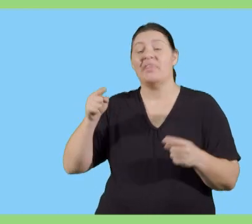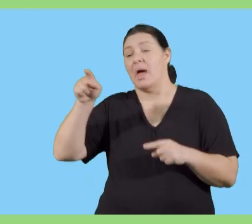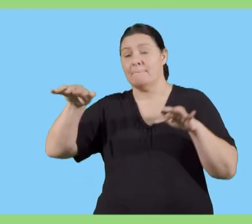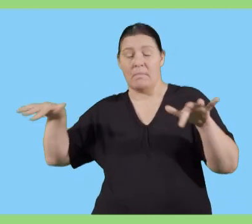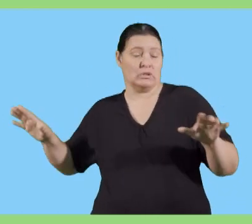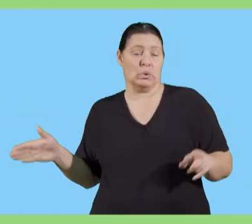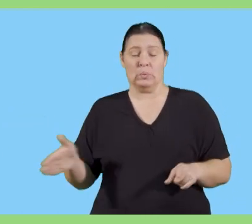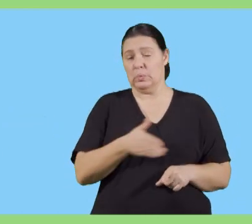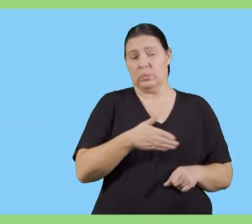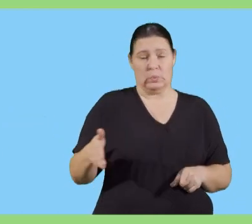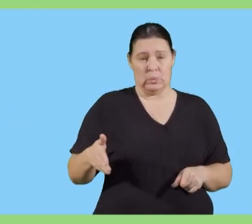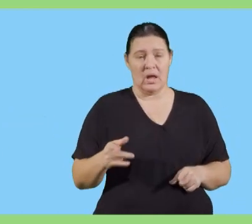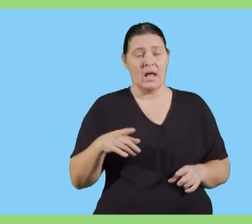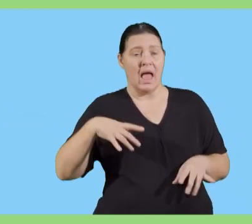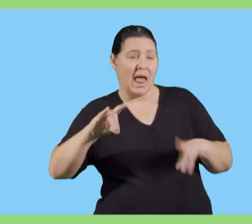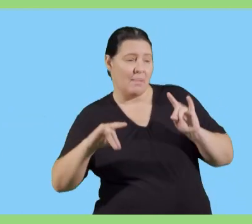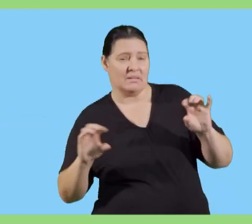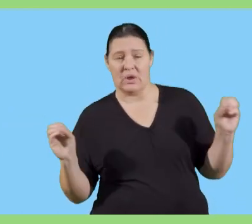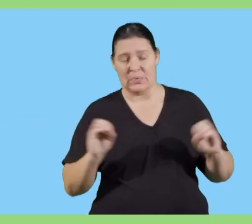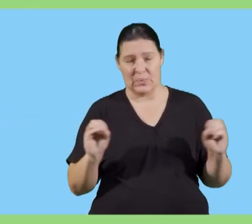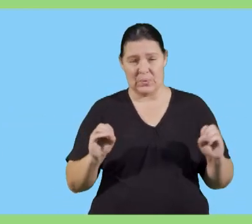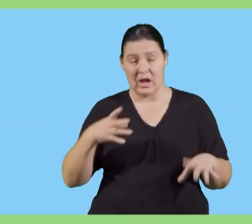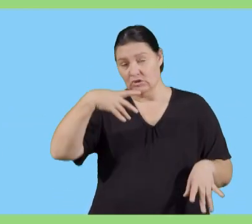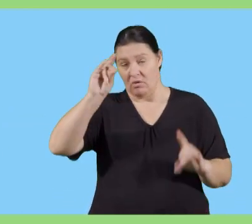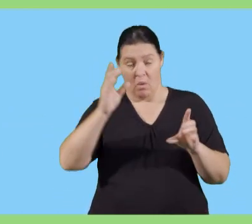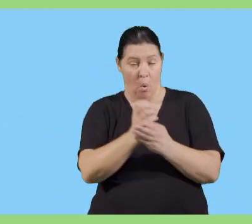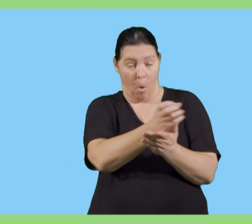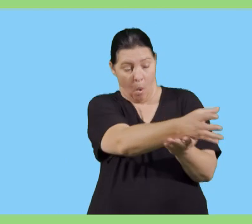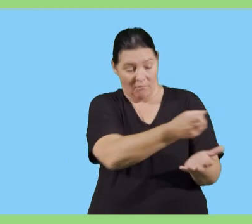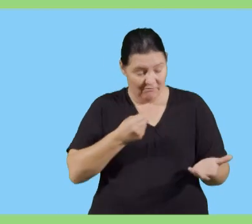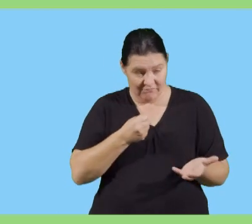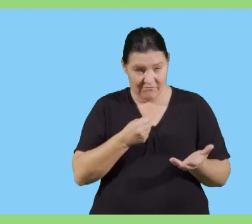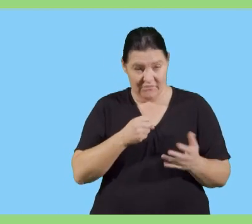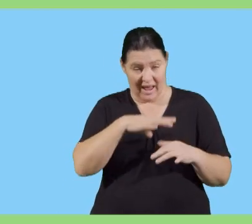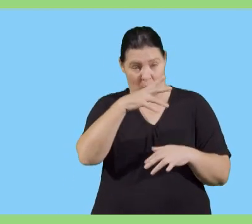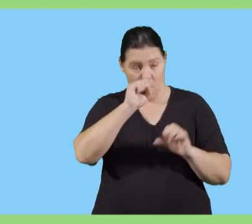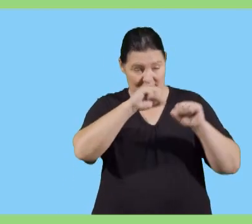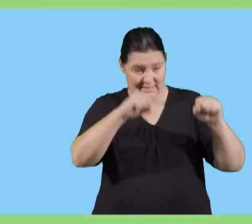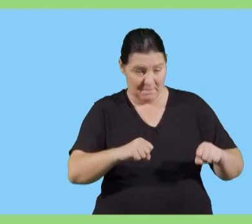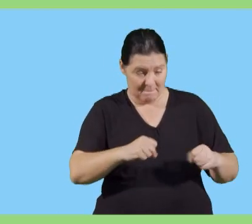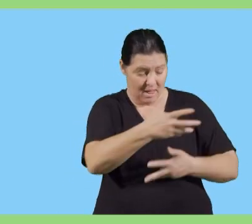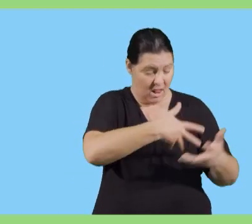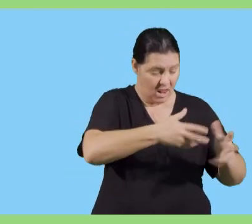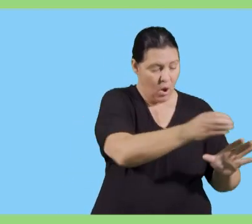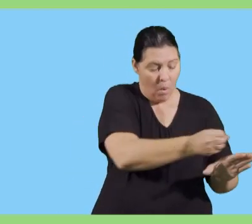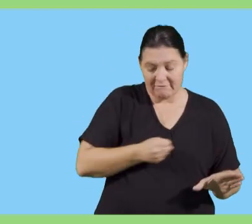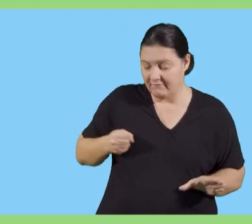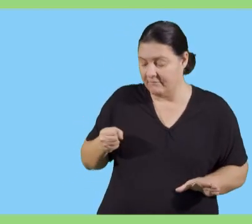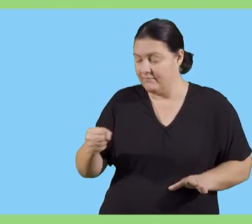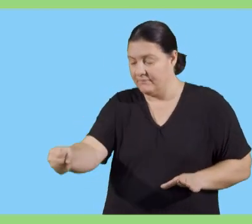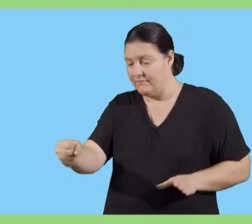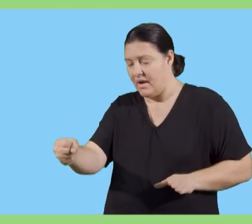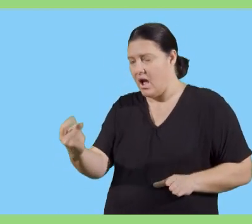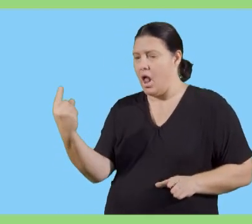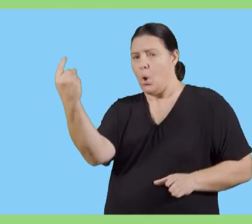other populations of other species? So if giraffes were to be removed from an ecosystem and taken to